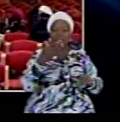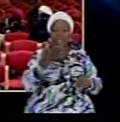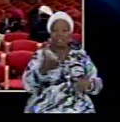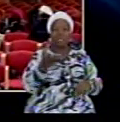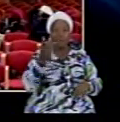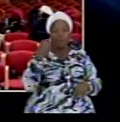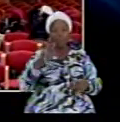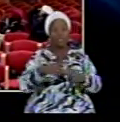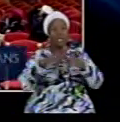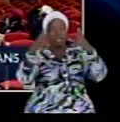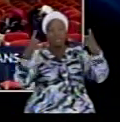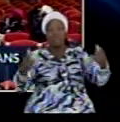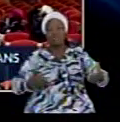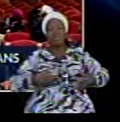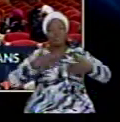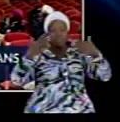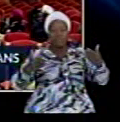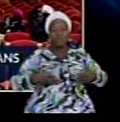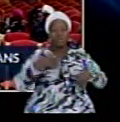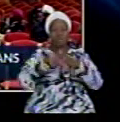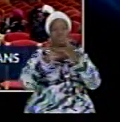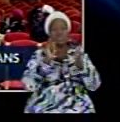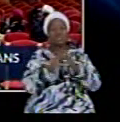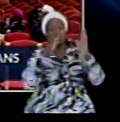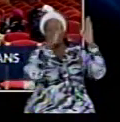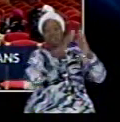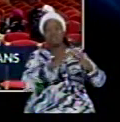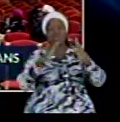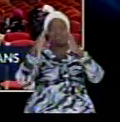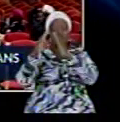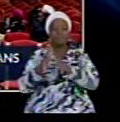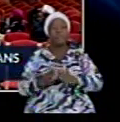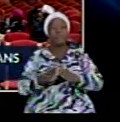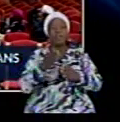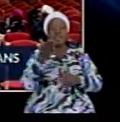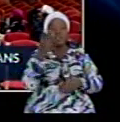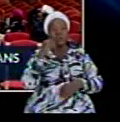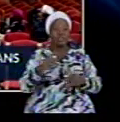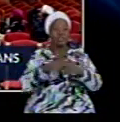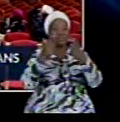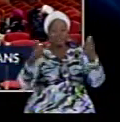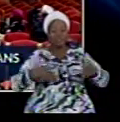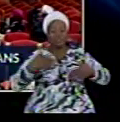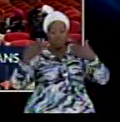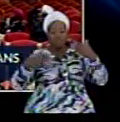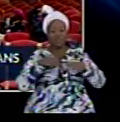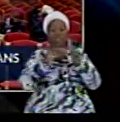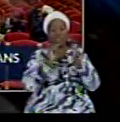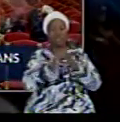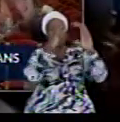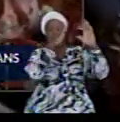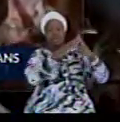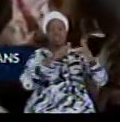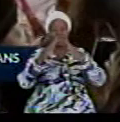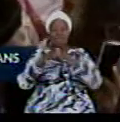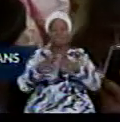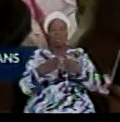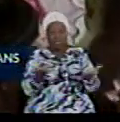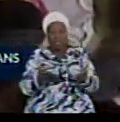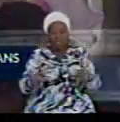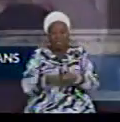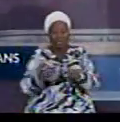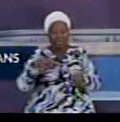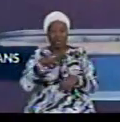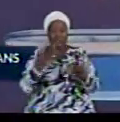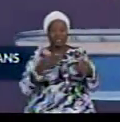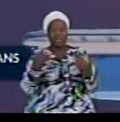great joy in that city. There was great joy in that city. Over here, as we are here tonight,